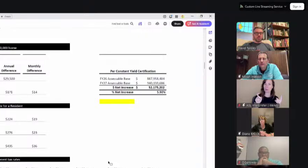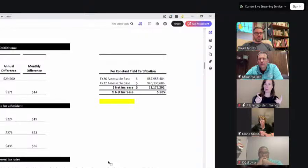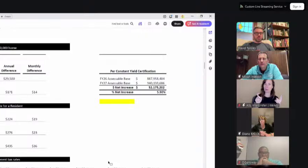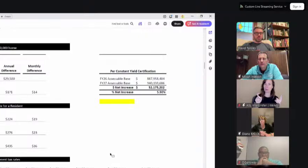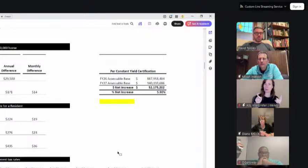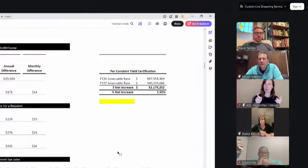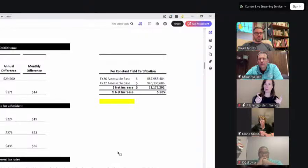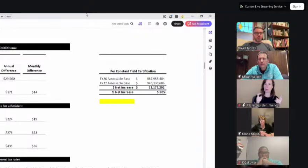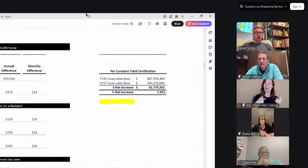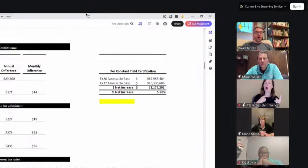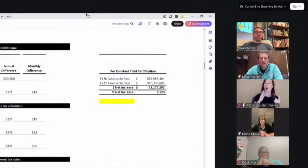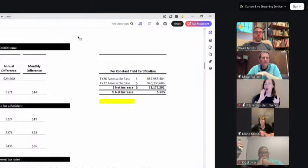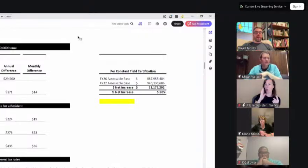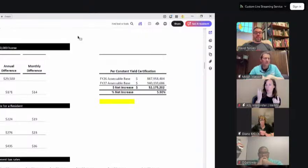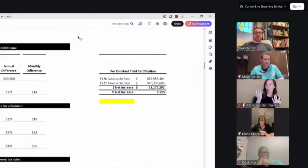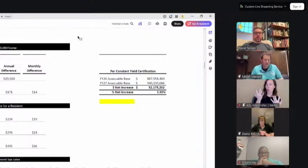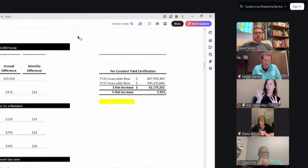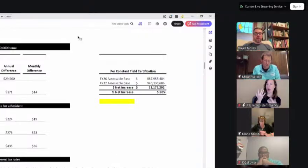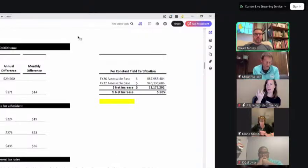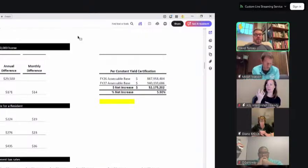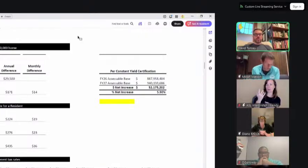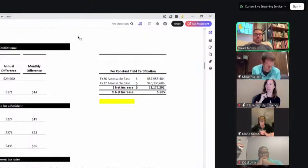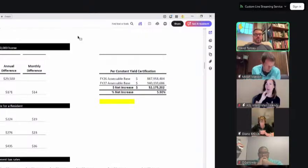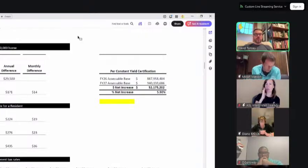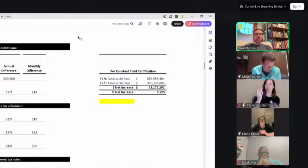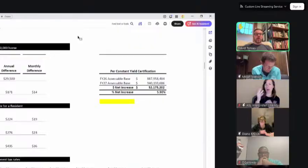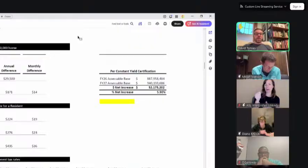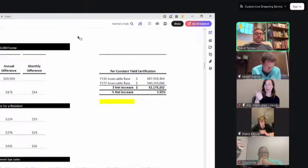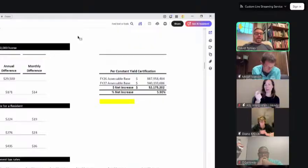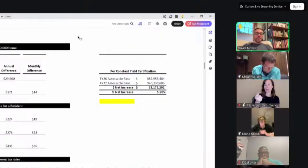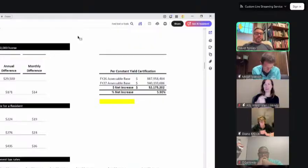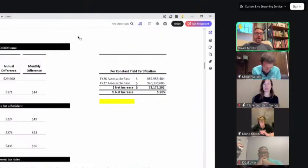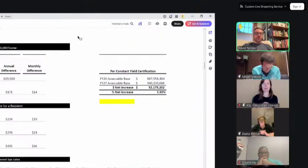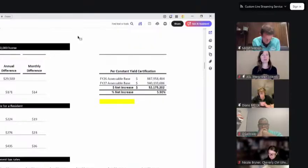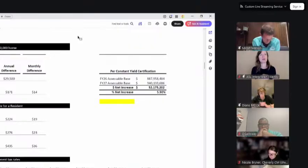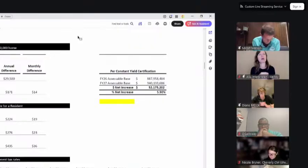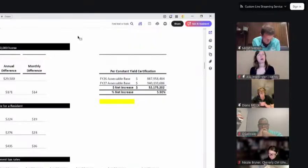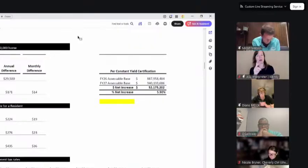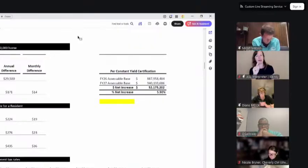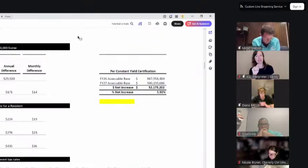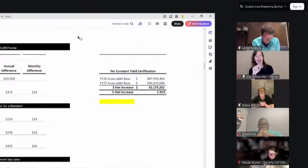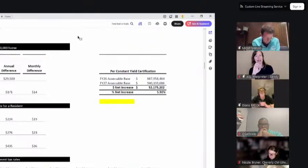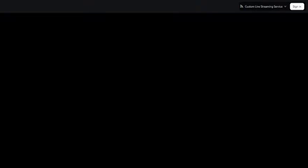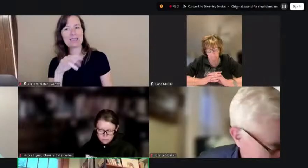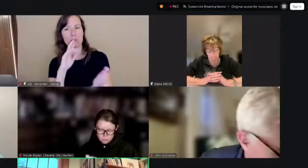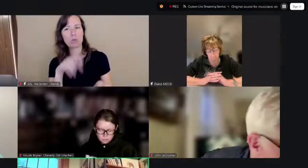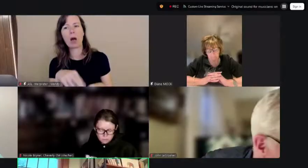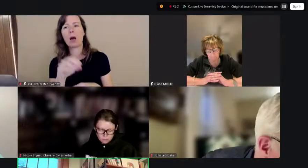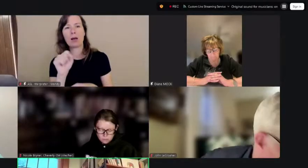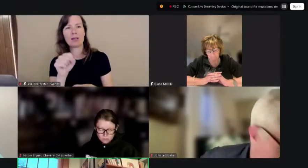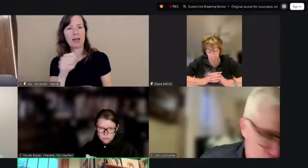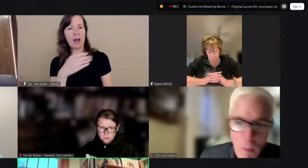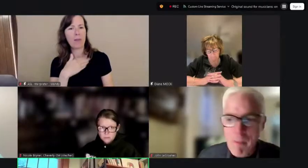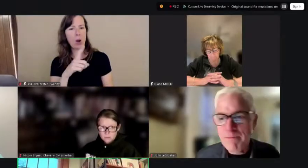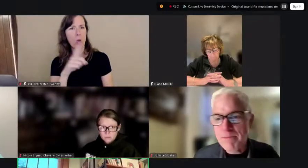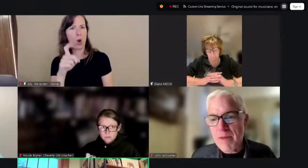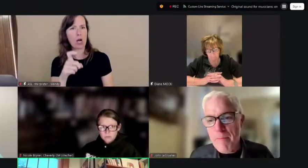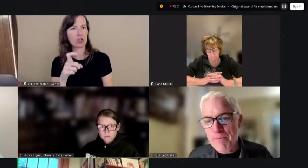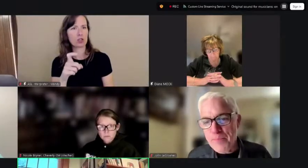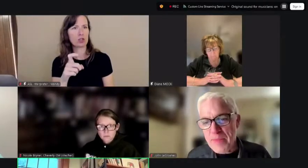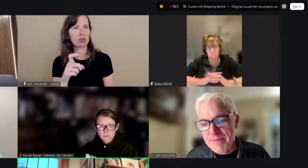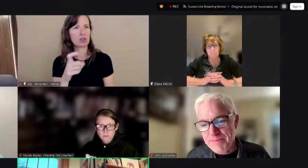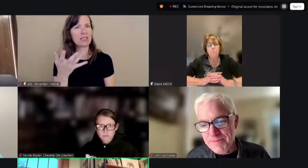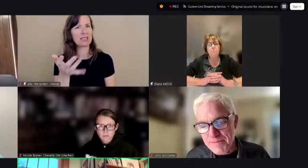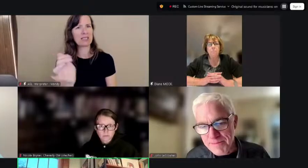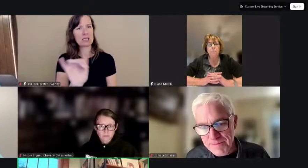I will wait for my question. Oh, I will wait. Until Sorry, 10 okay. minutes later. Yeah, I mean, my question is kind of